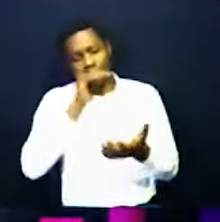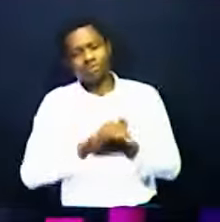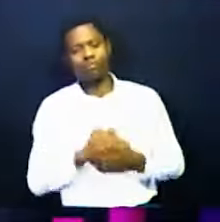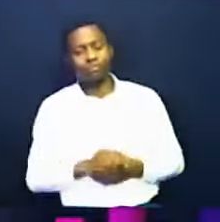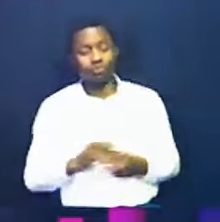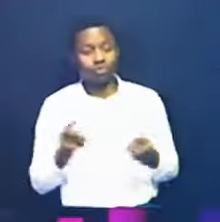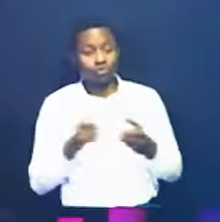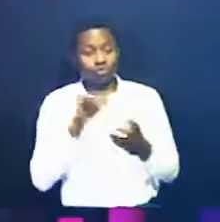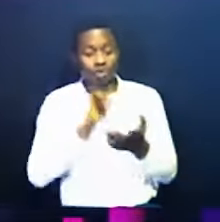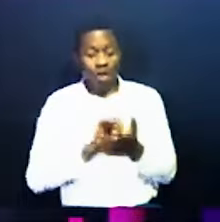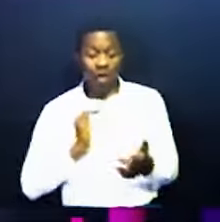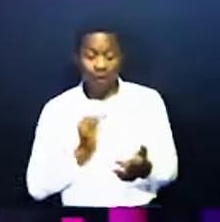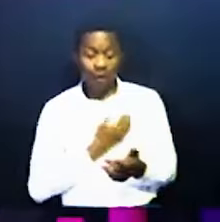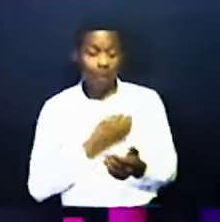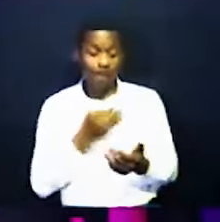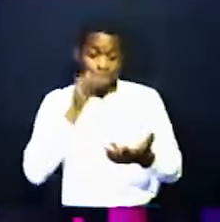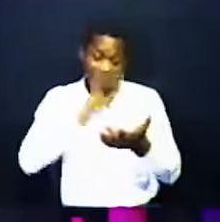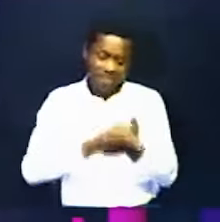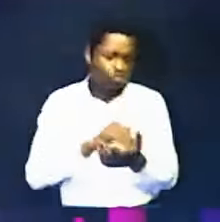not fail.